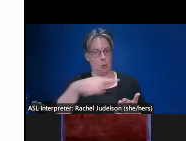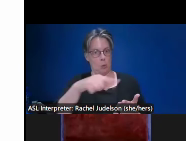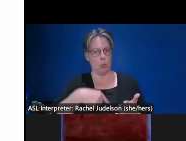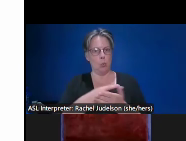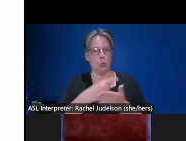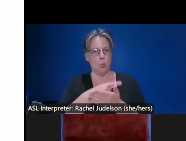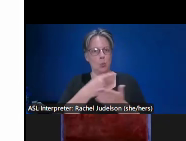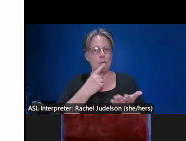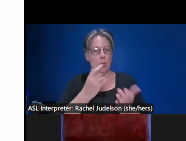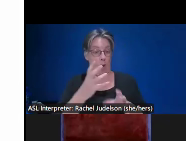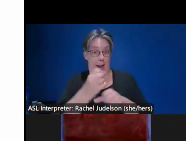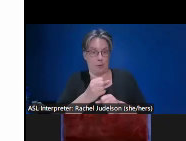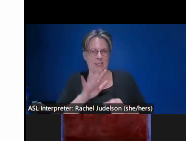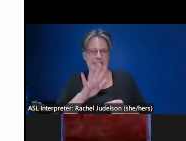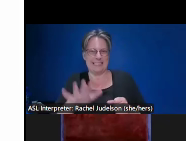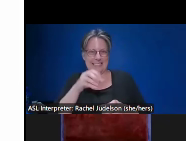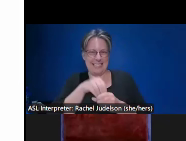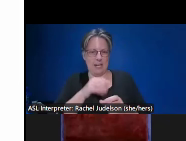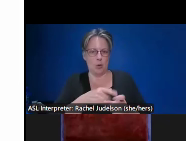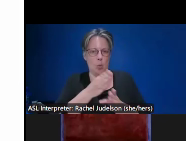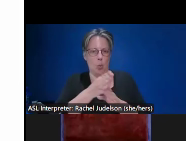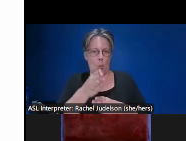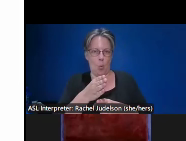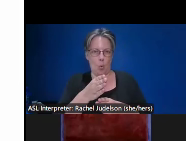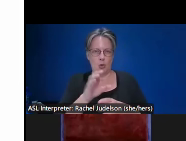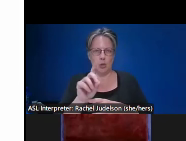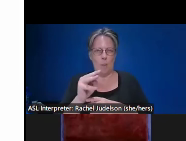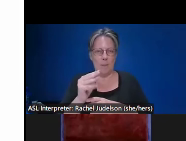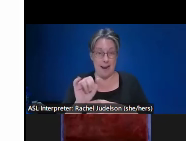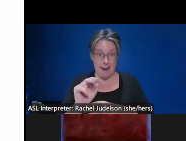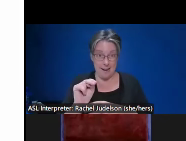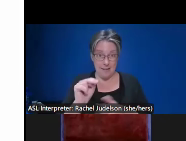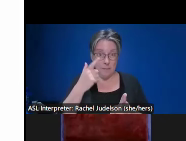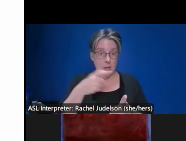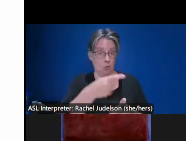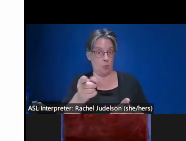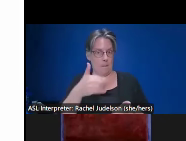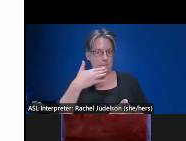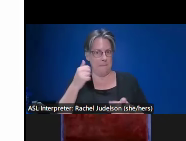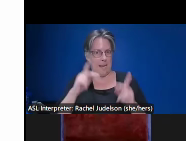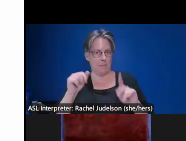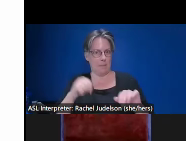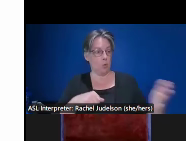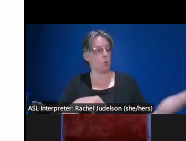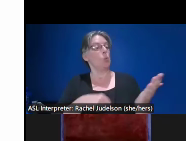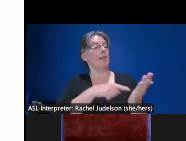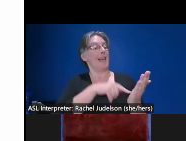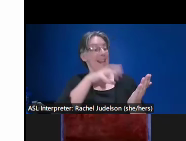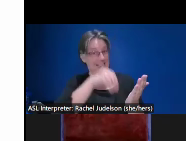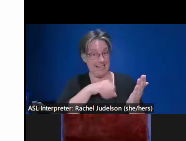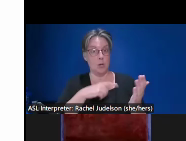somewhat in your domain, because you're the best people to be able to assess the quality of this